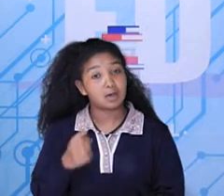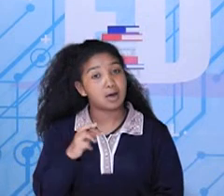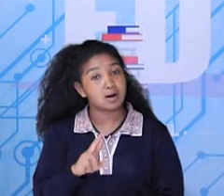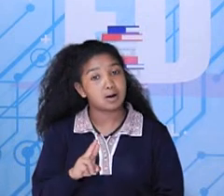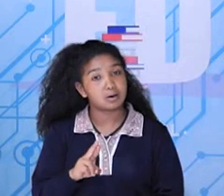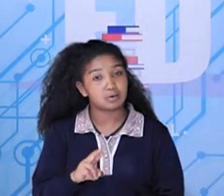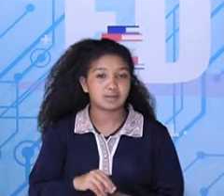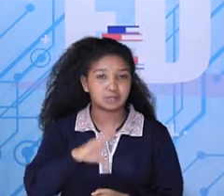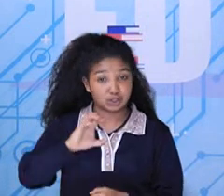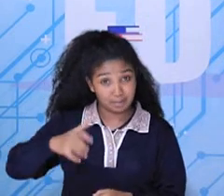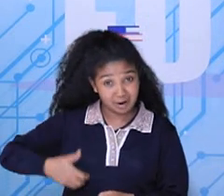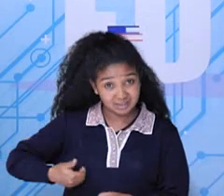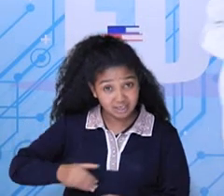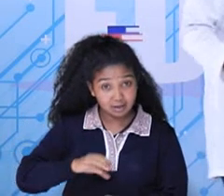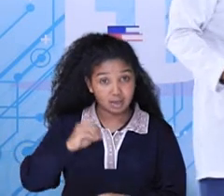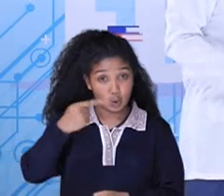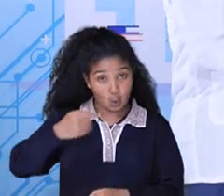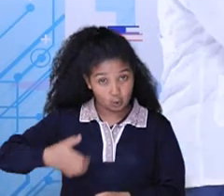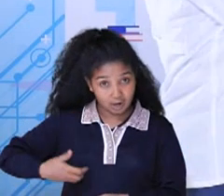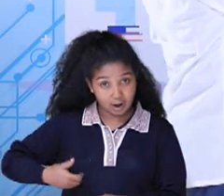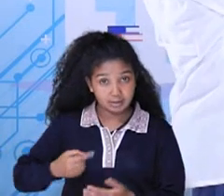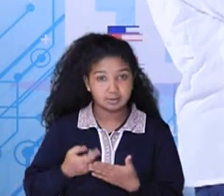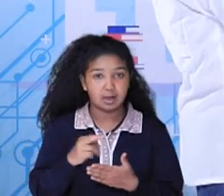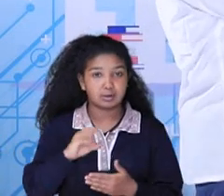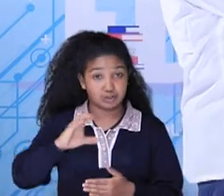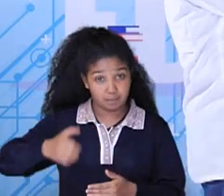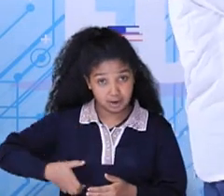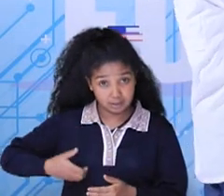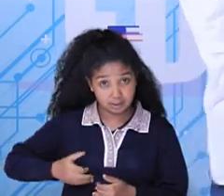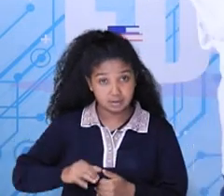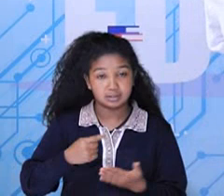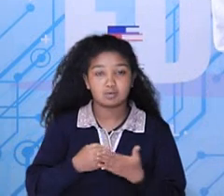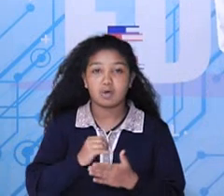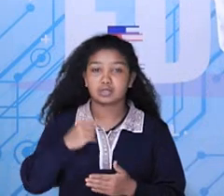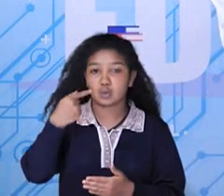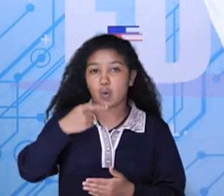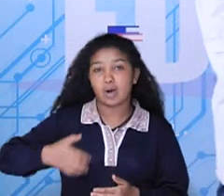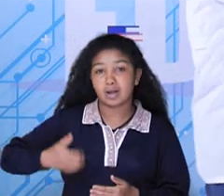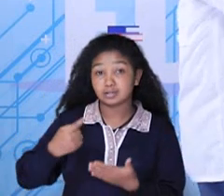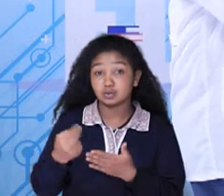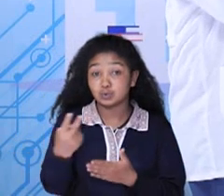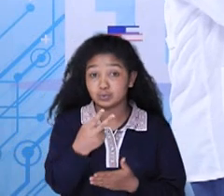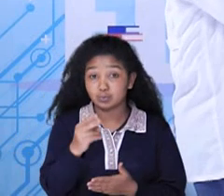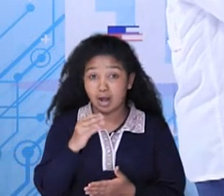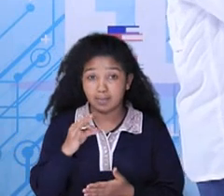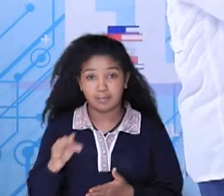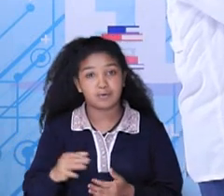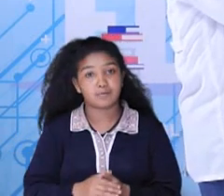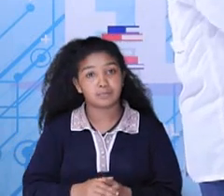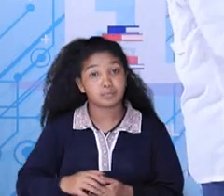are chimpanzee and gorilla. These are chimpanzees and these are gorilla. These two types